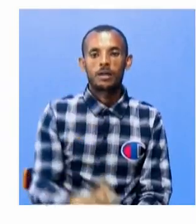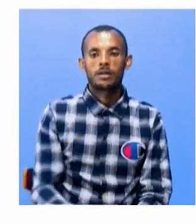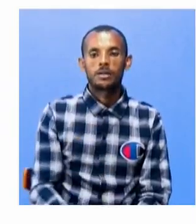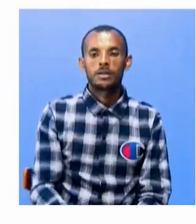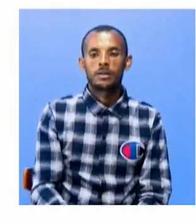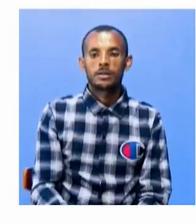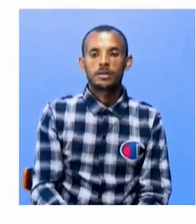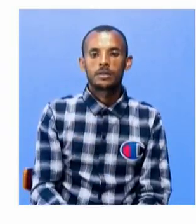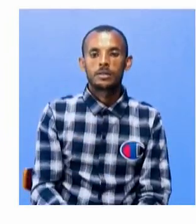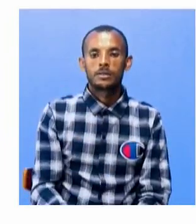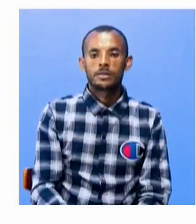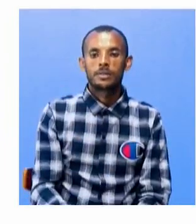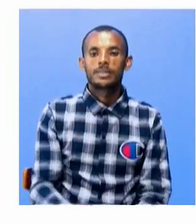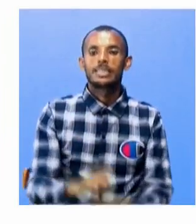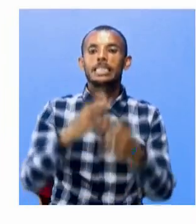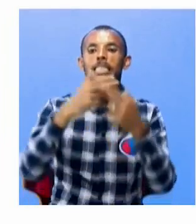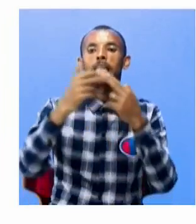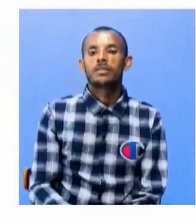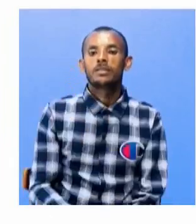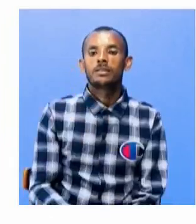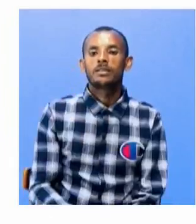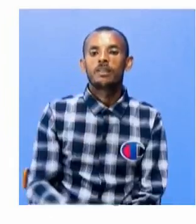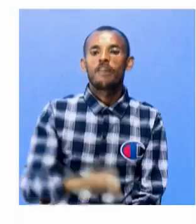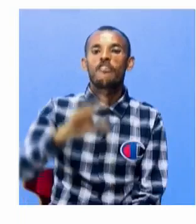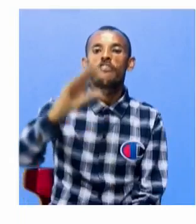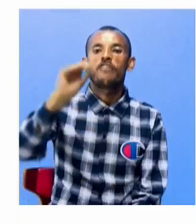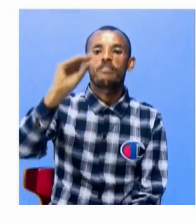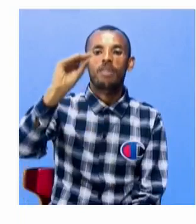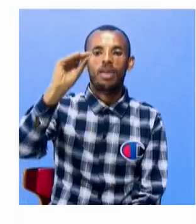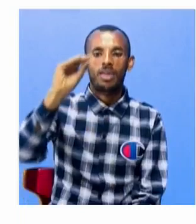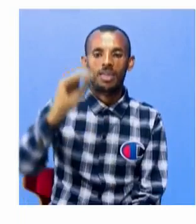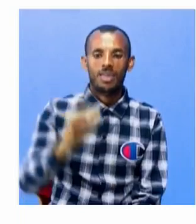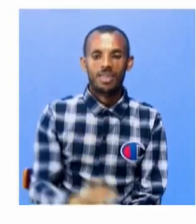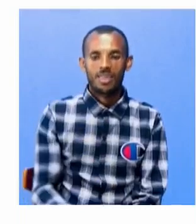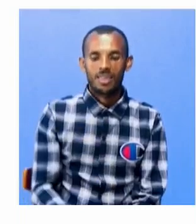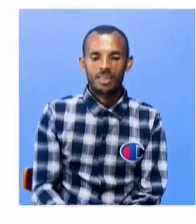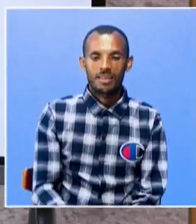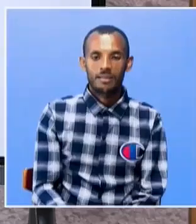100 times 50.